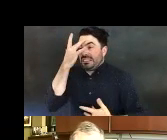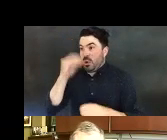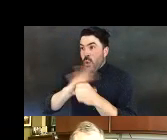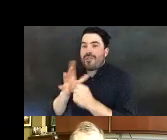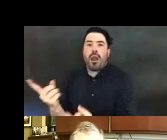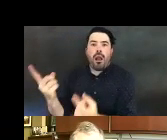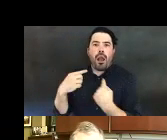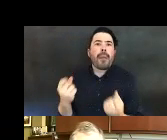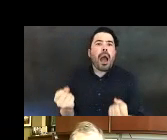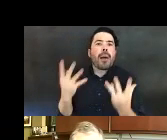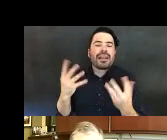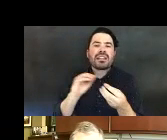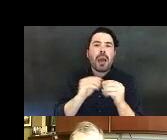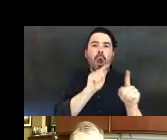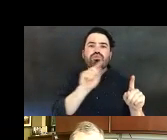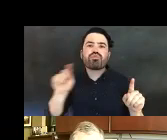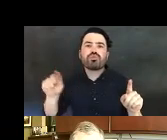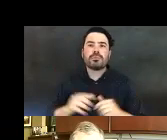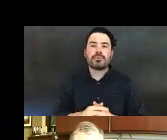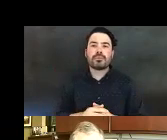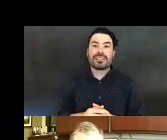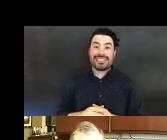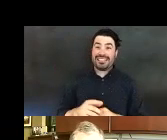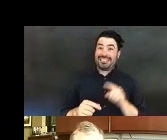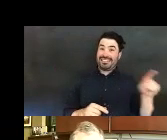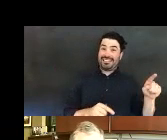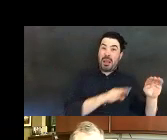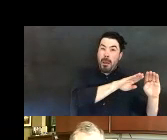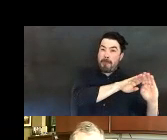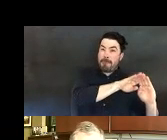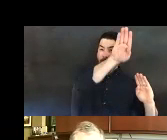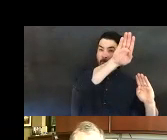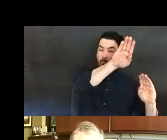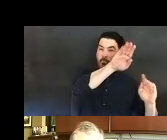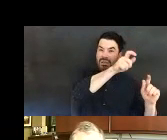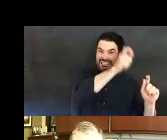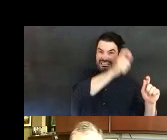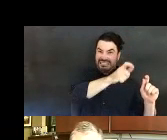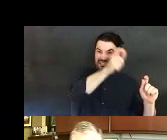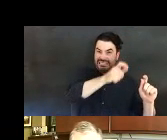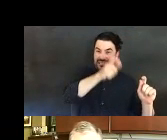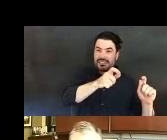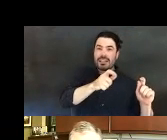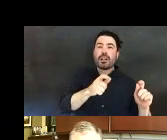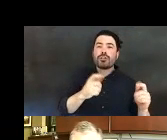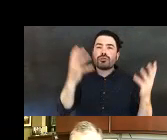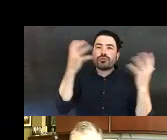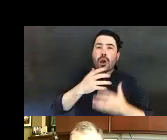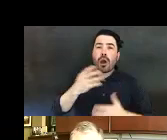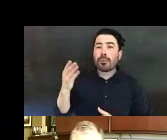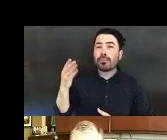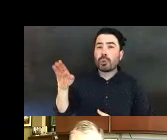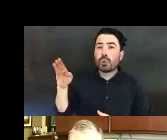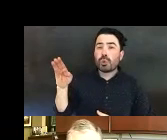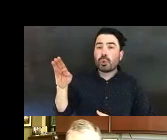you can see, we had this large peak on the left, and the color code in the dark blue shows those admissions